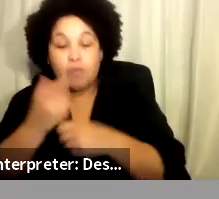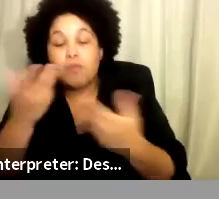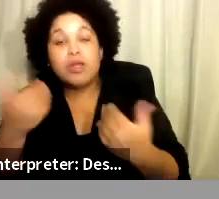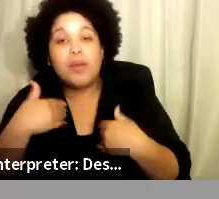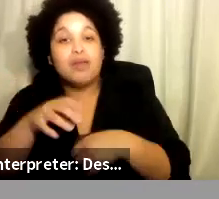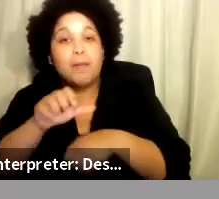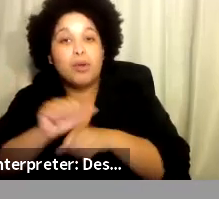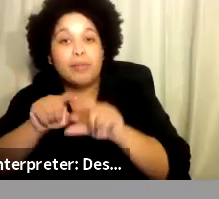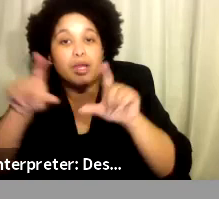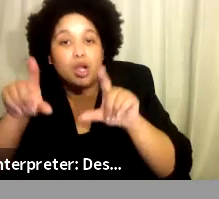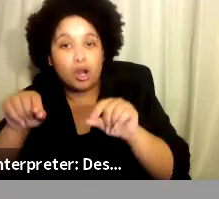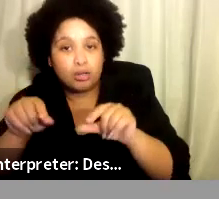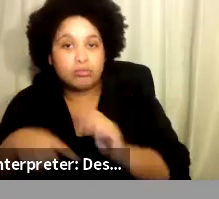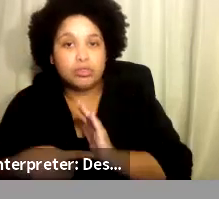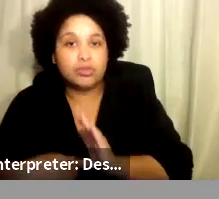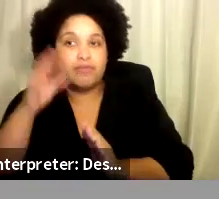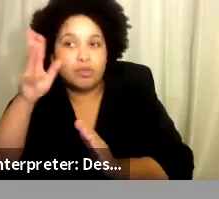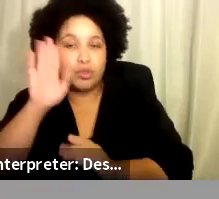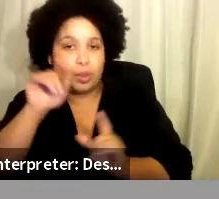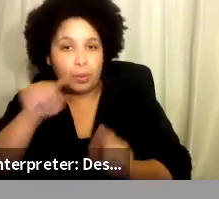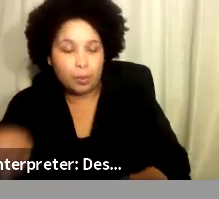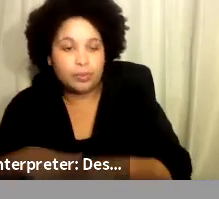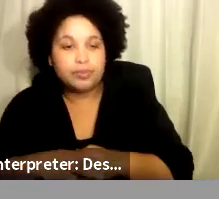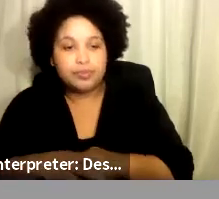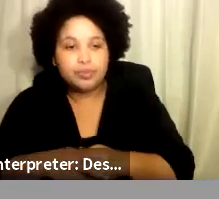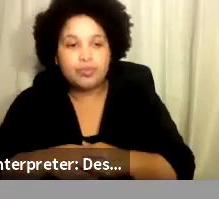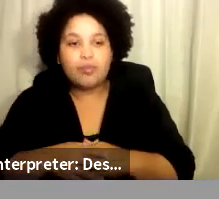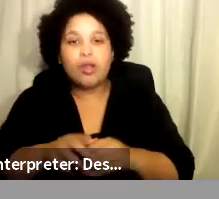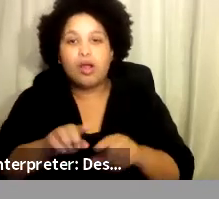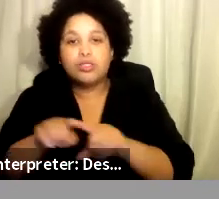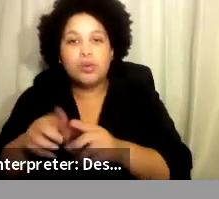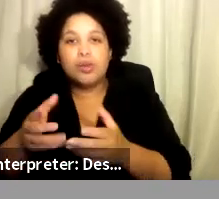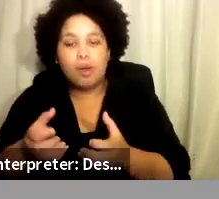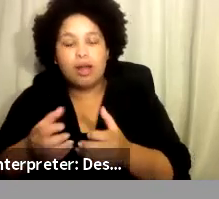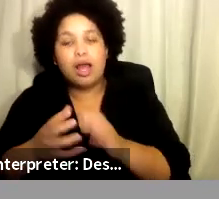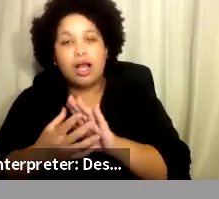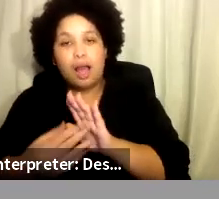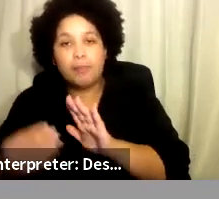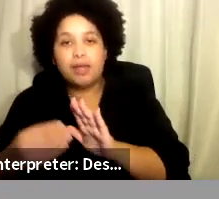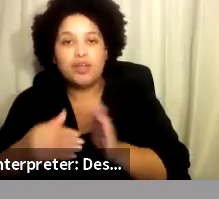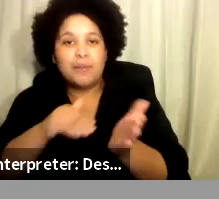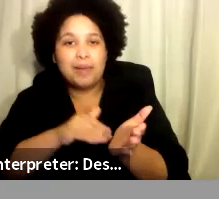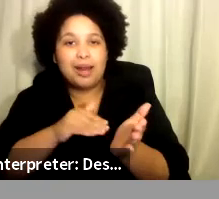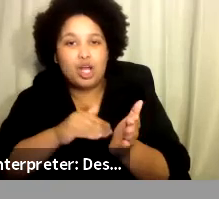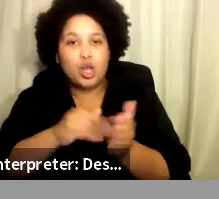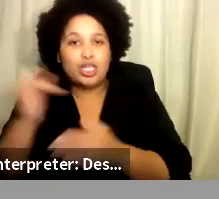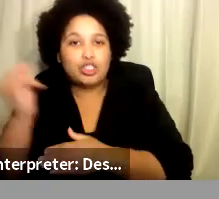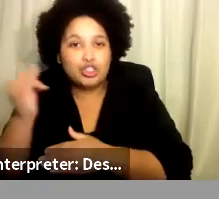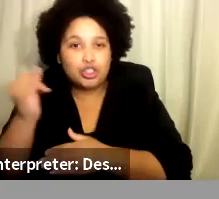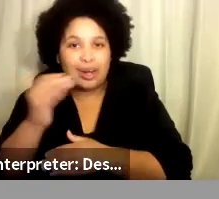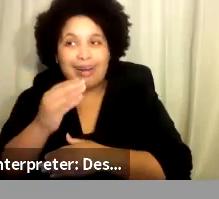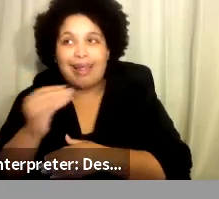to the dentist in the future. We also will ask you to give us a copy of your medical insurance card, and then also your WIC card